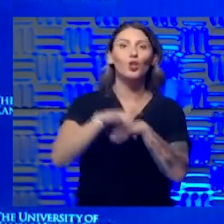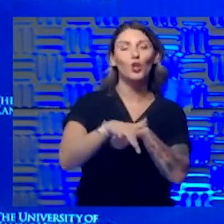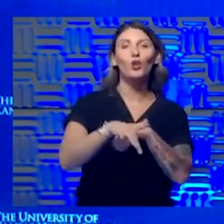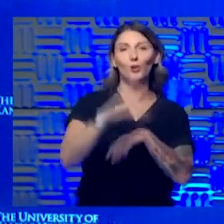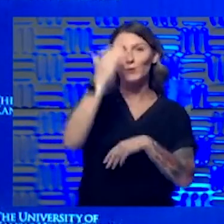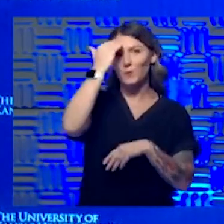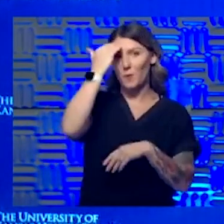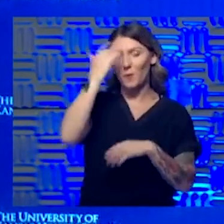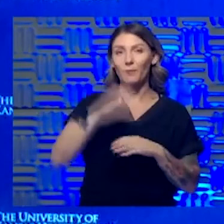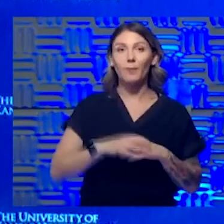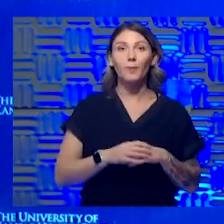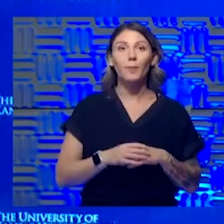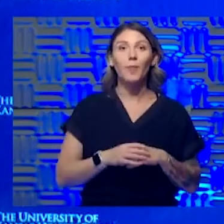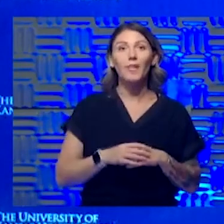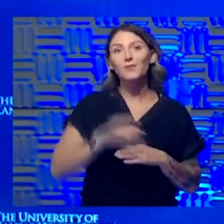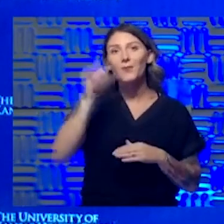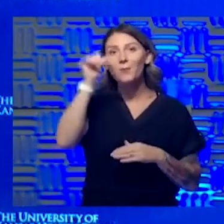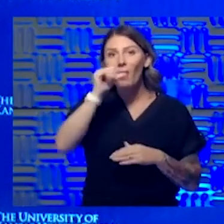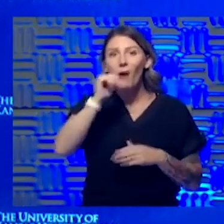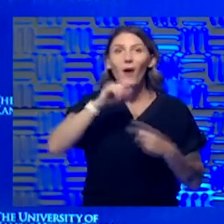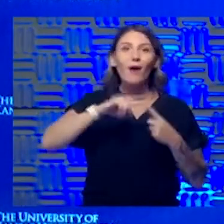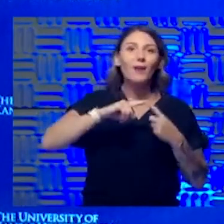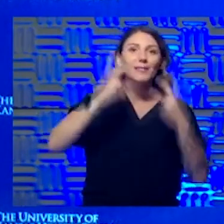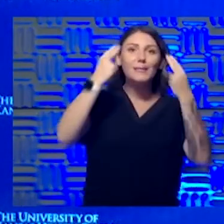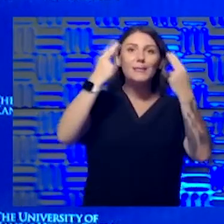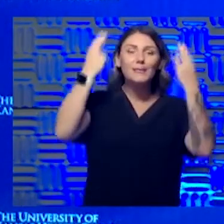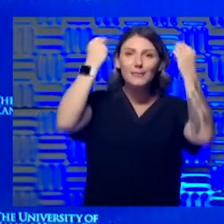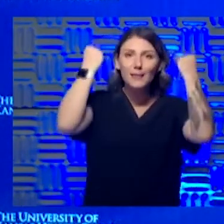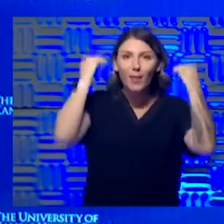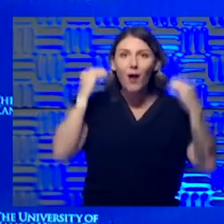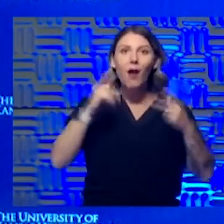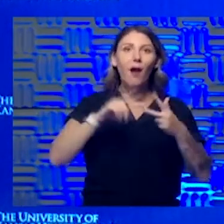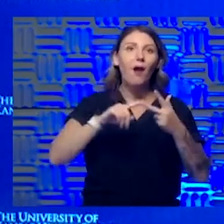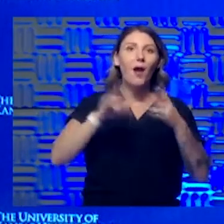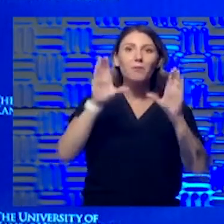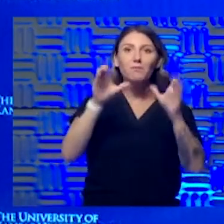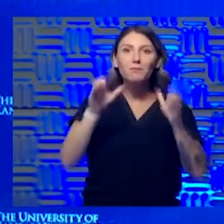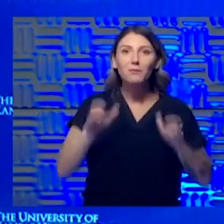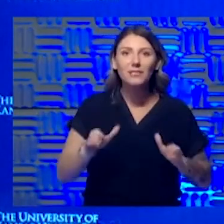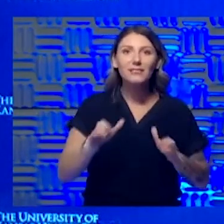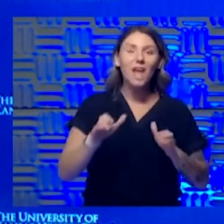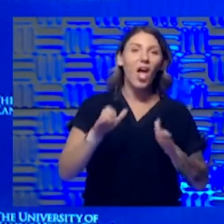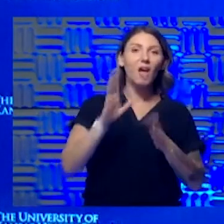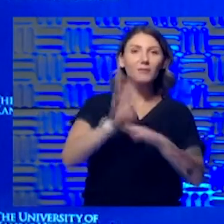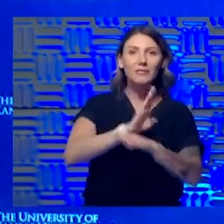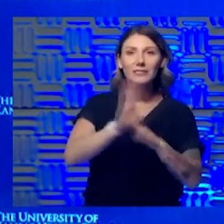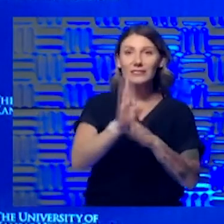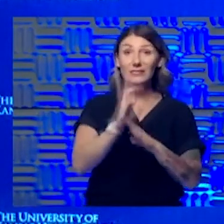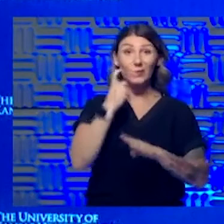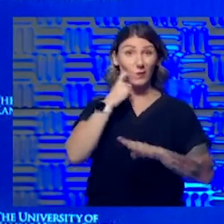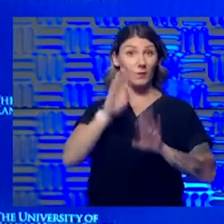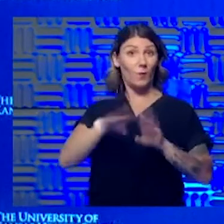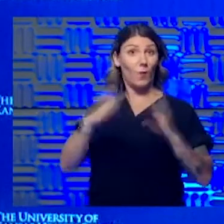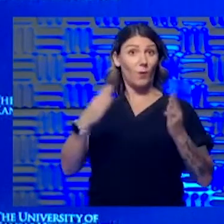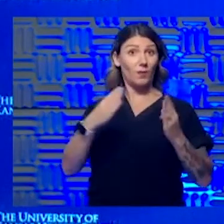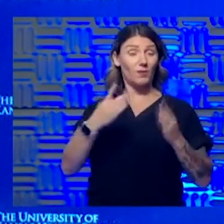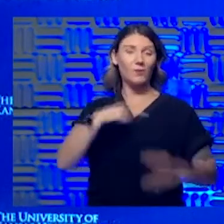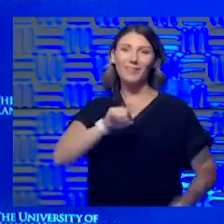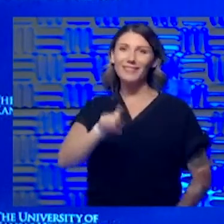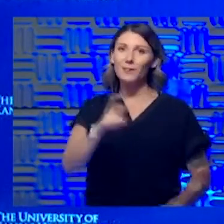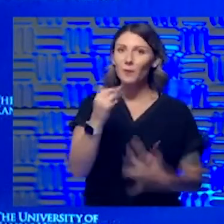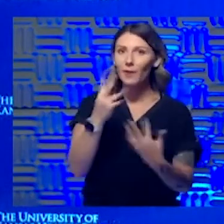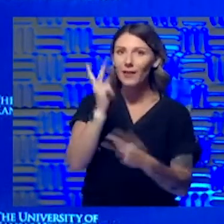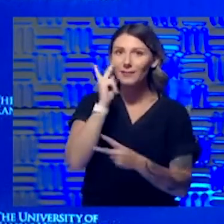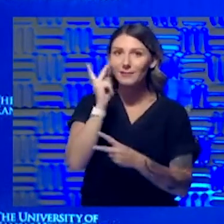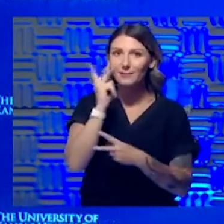And the bars and the salons and things like that, massage parlors, they just opened up. And we're going to have to see how